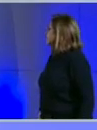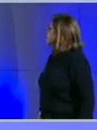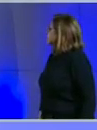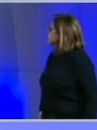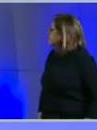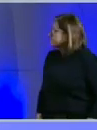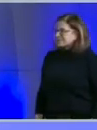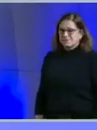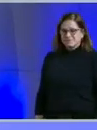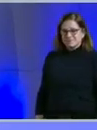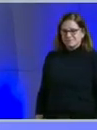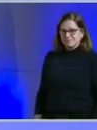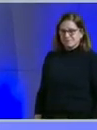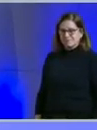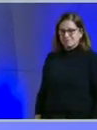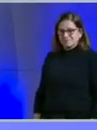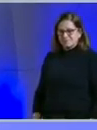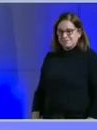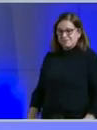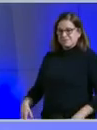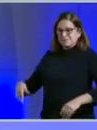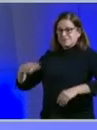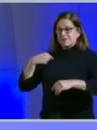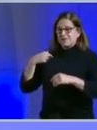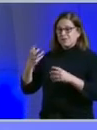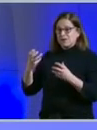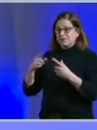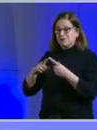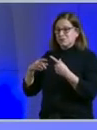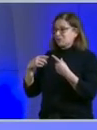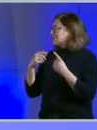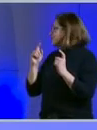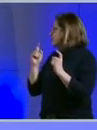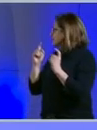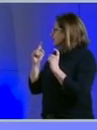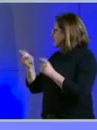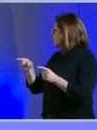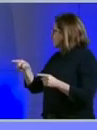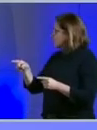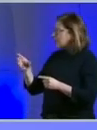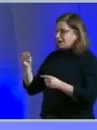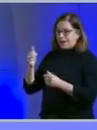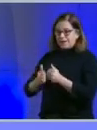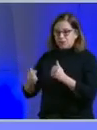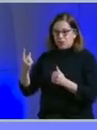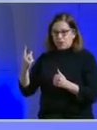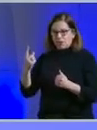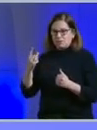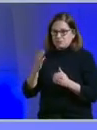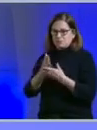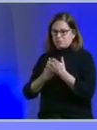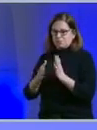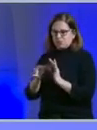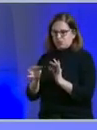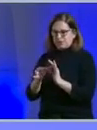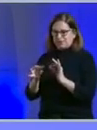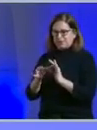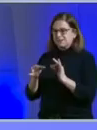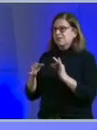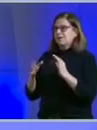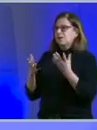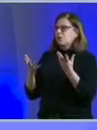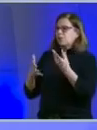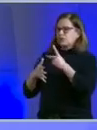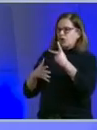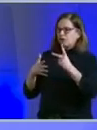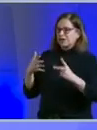And I give you and the mayor and everybody my commendation for one, having priorities, because a lot of people